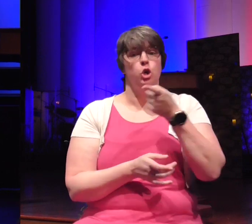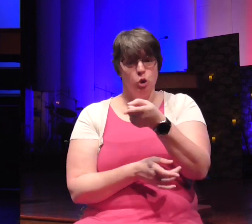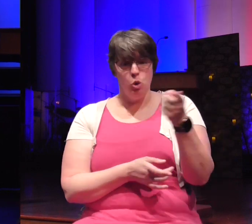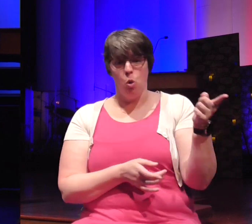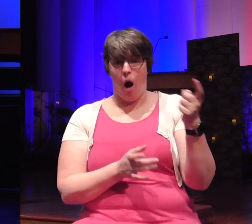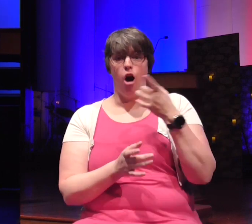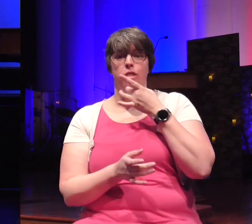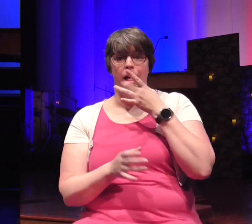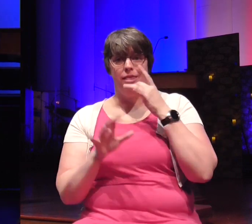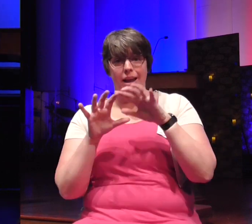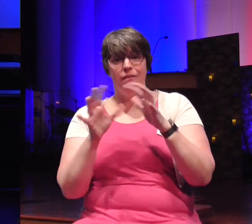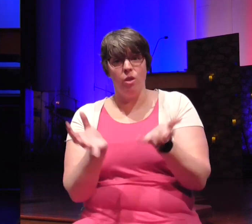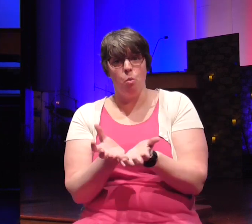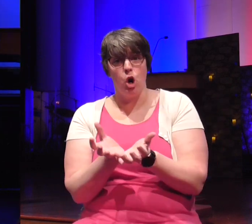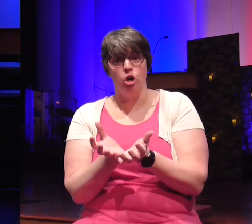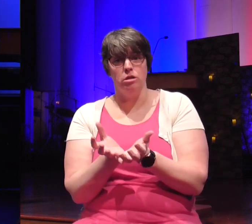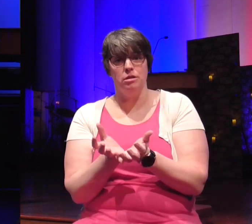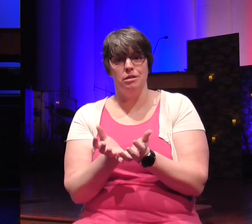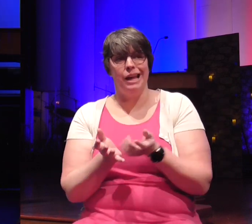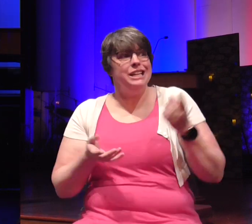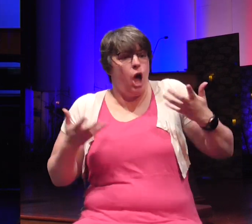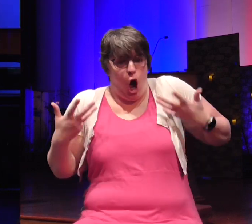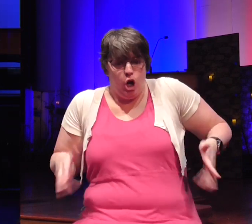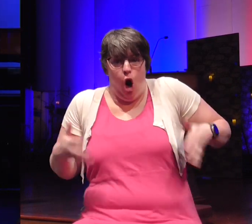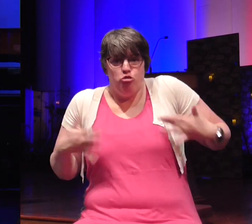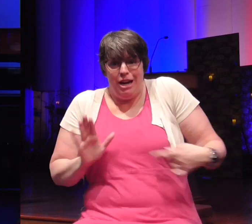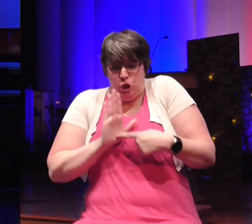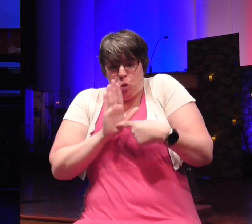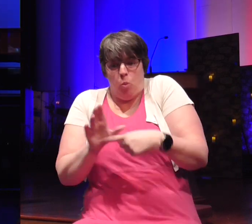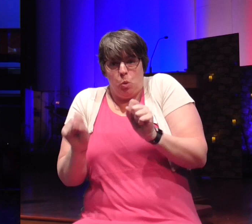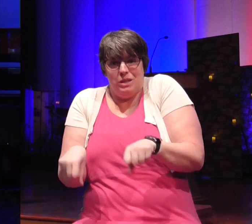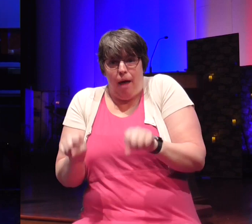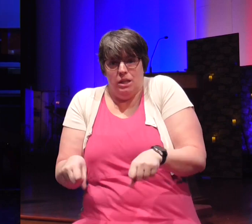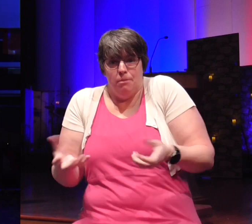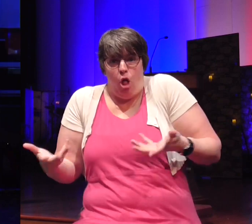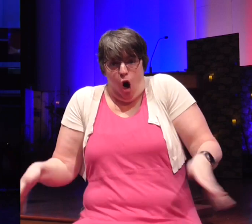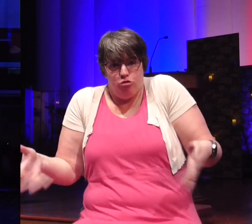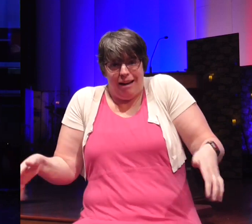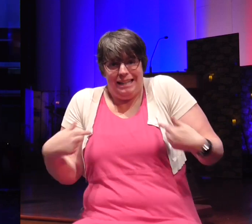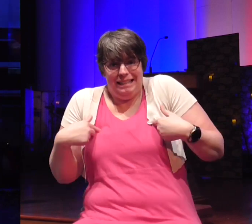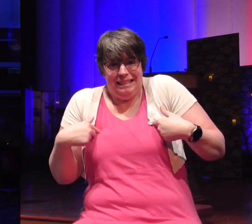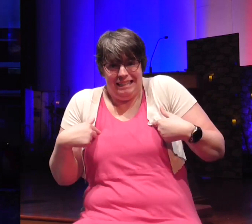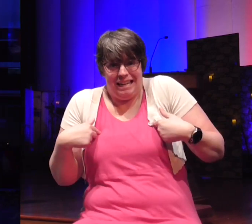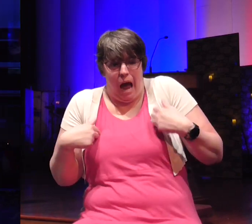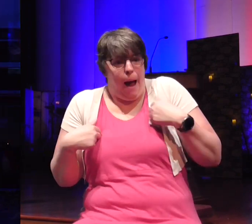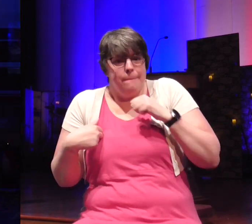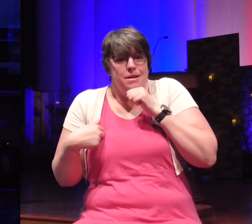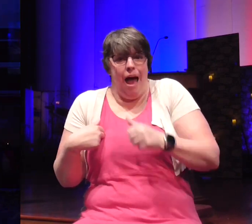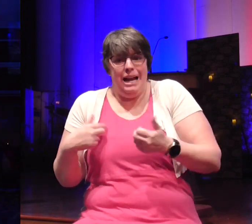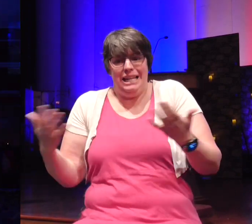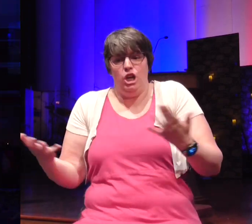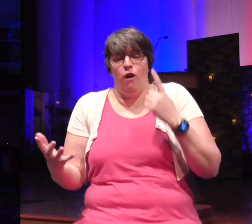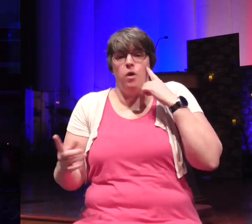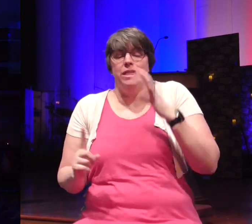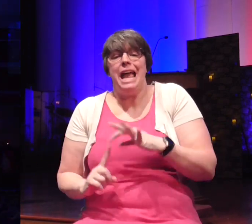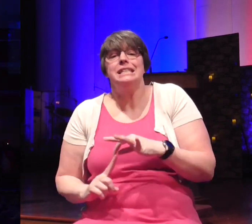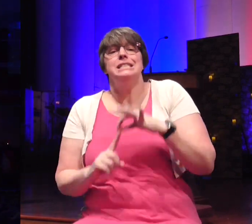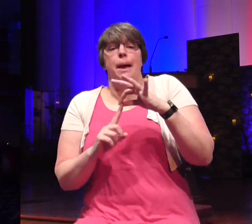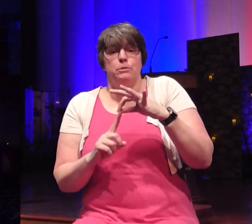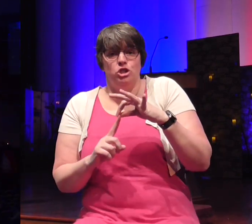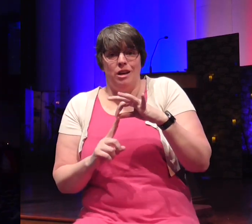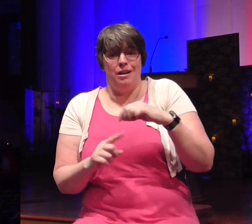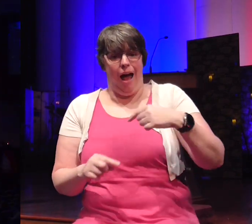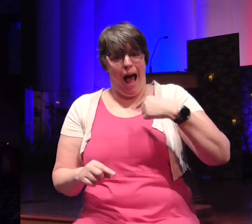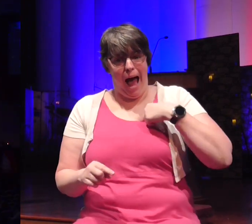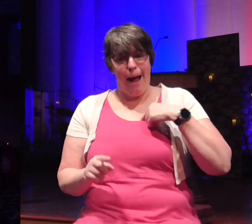I've shown you what's possible. I didn't come here to be the great exception, but an example to you. This is what's